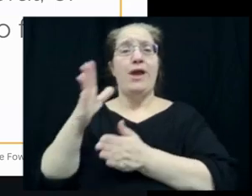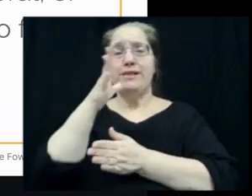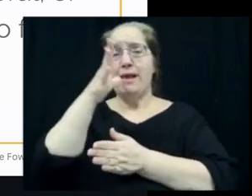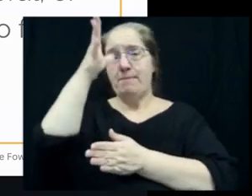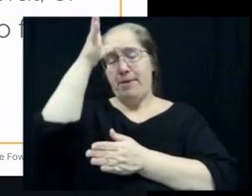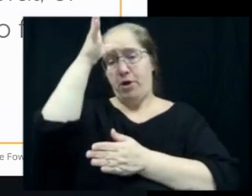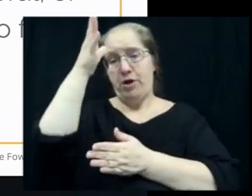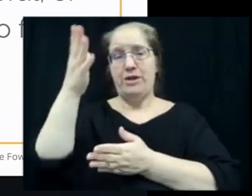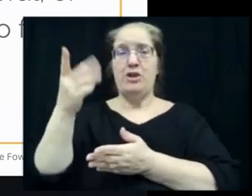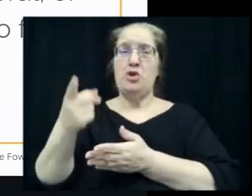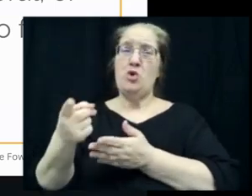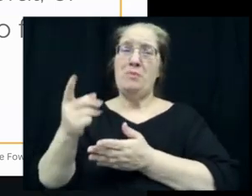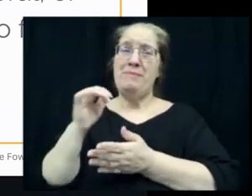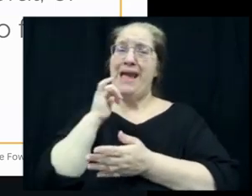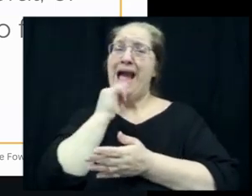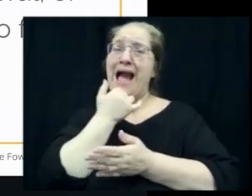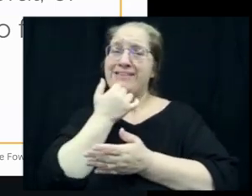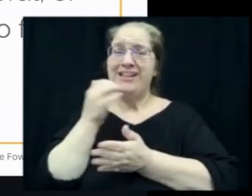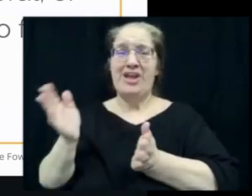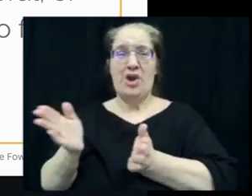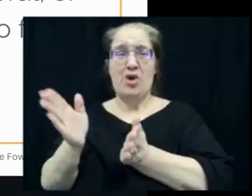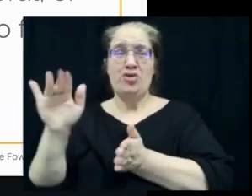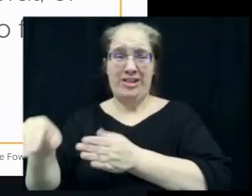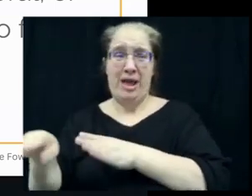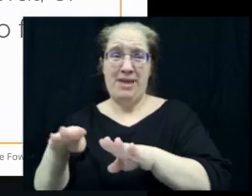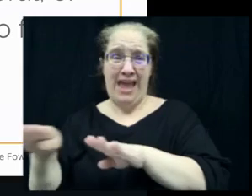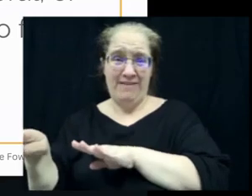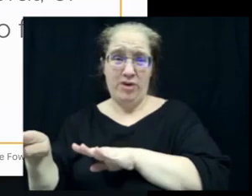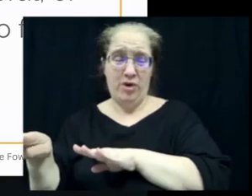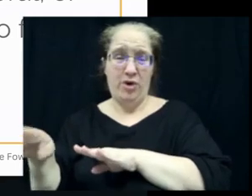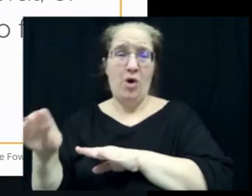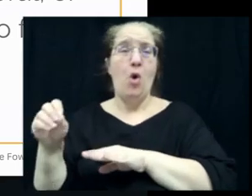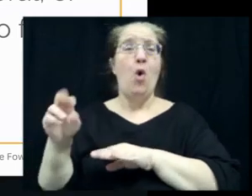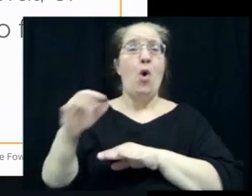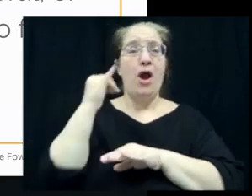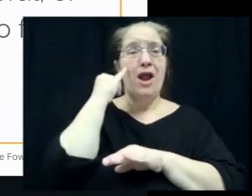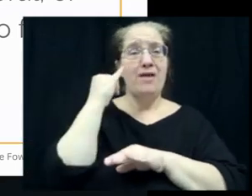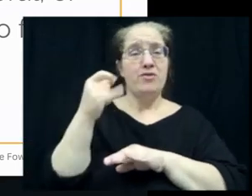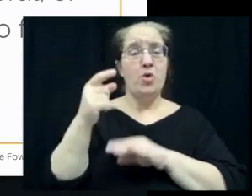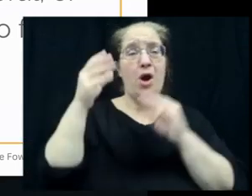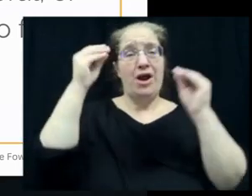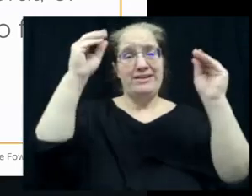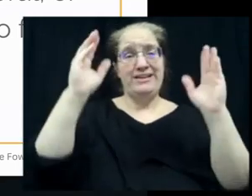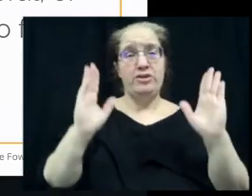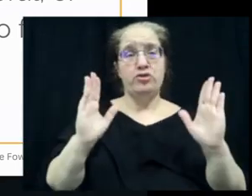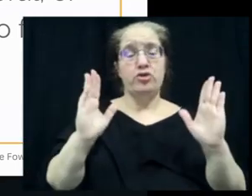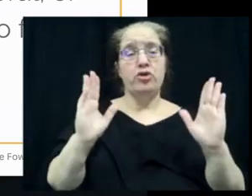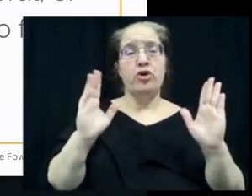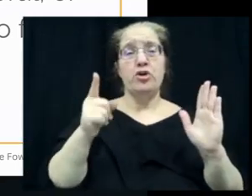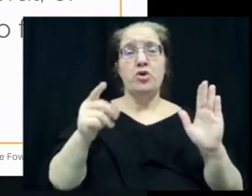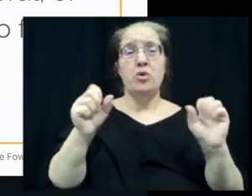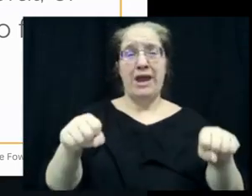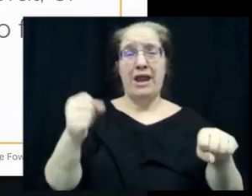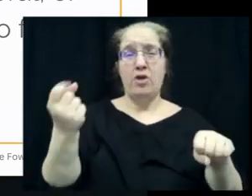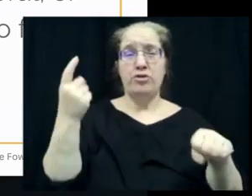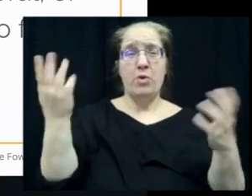be fanning the flames of your child's school refusal, or if you're an educator on this line, you can relate to what